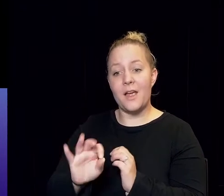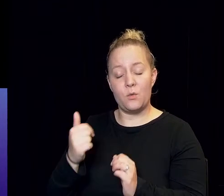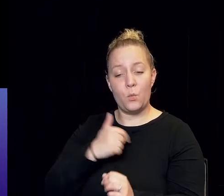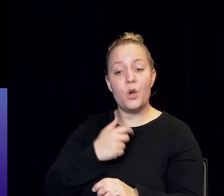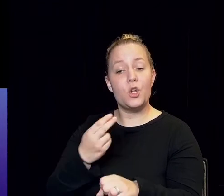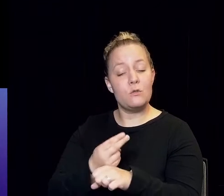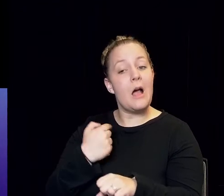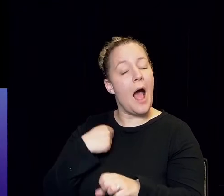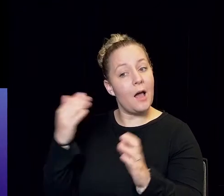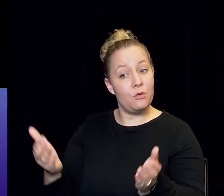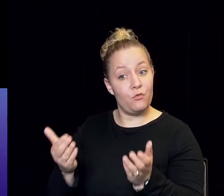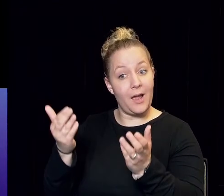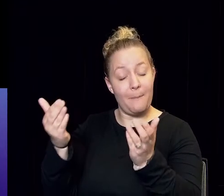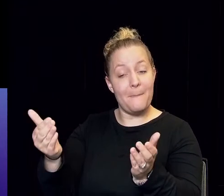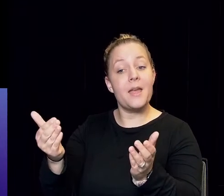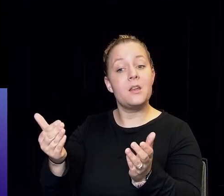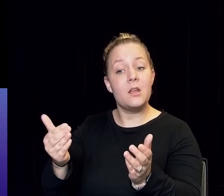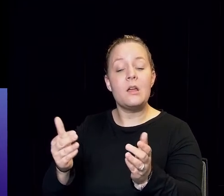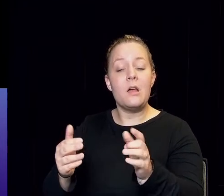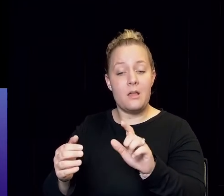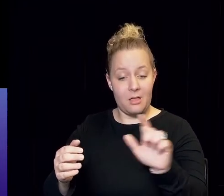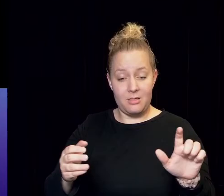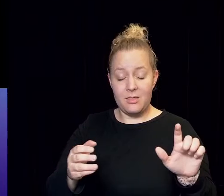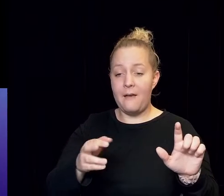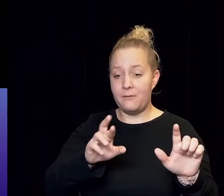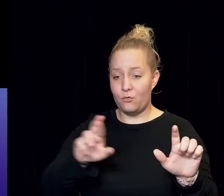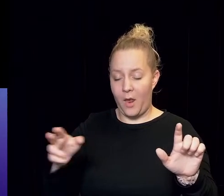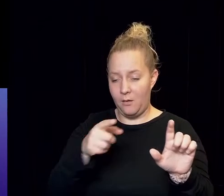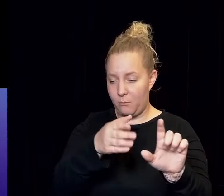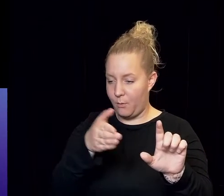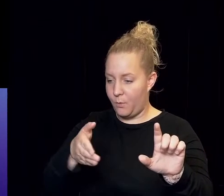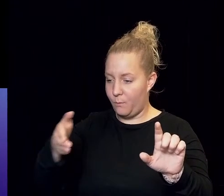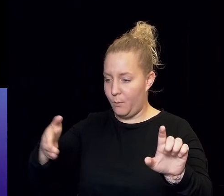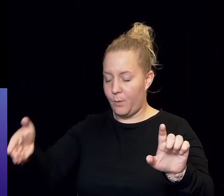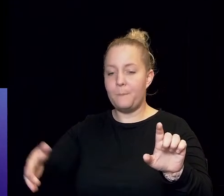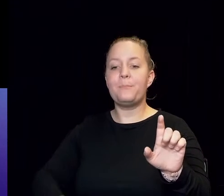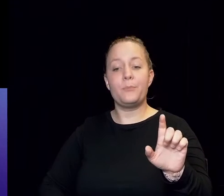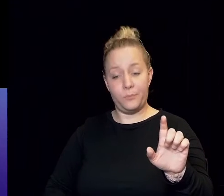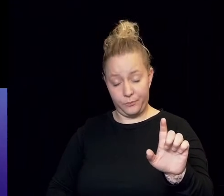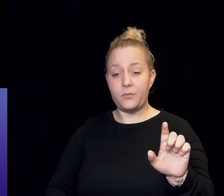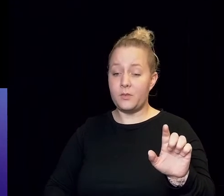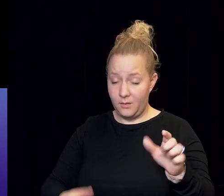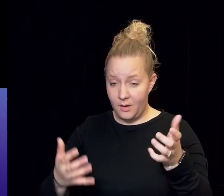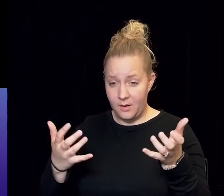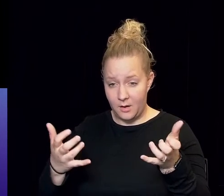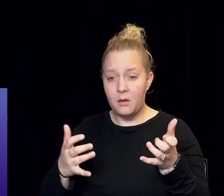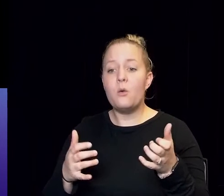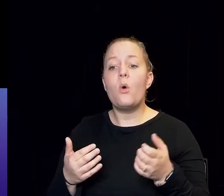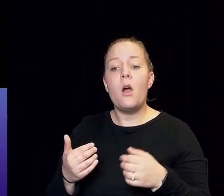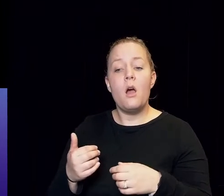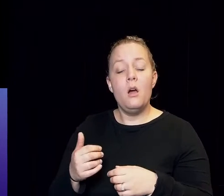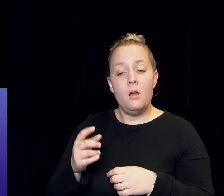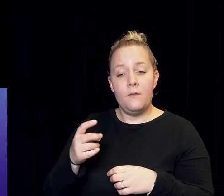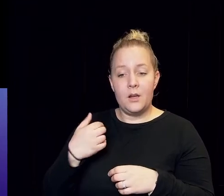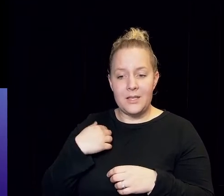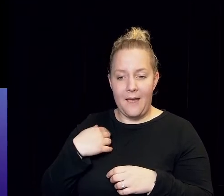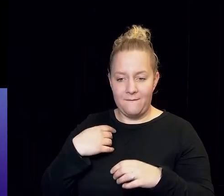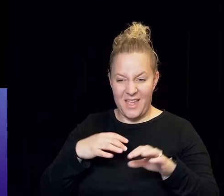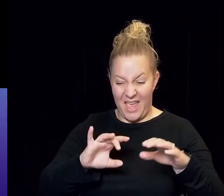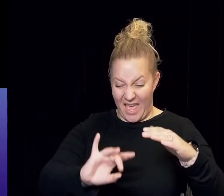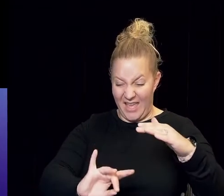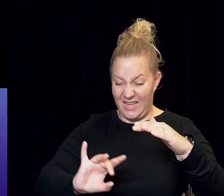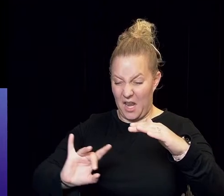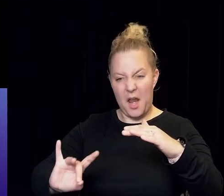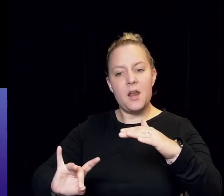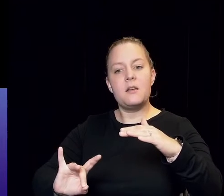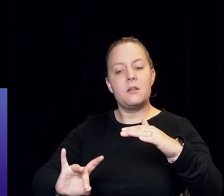recommend going just in order, left to right, just like the order of operations would tell us to do. So when we're looking here, we have 8s,